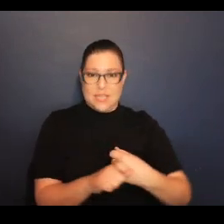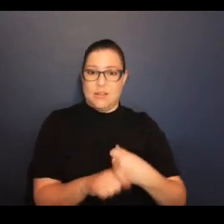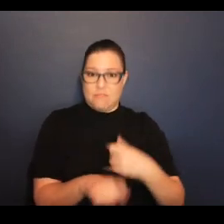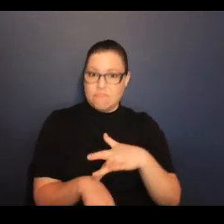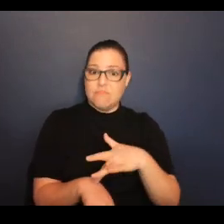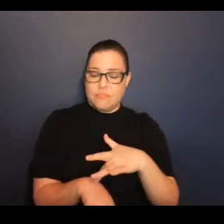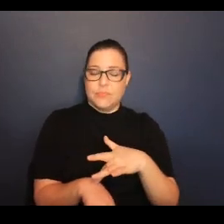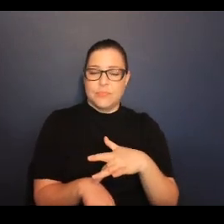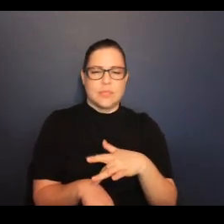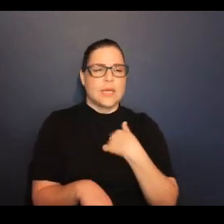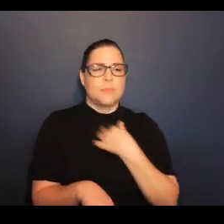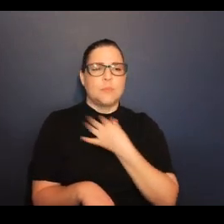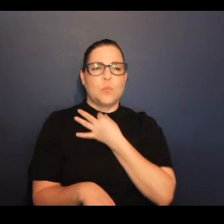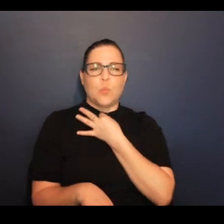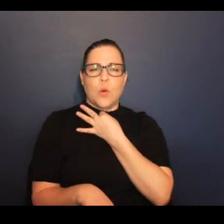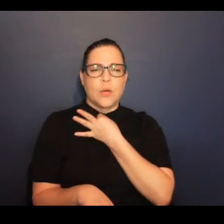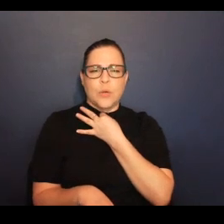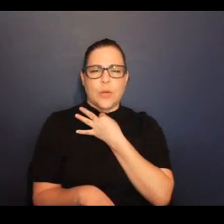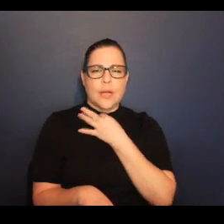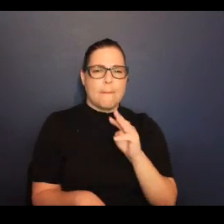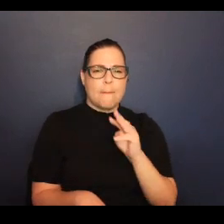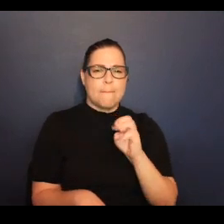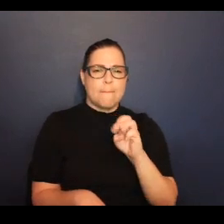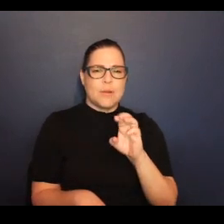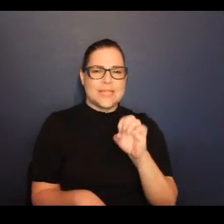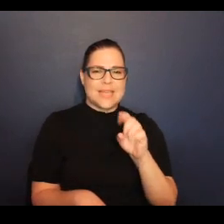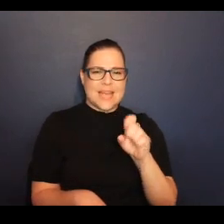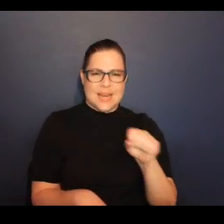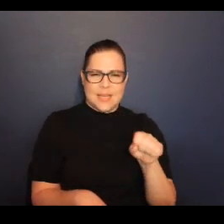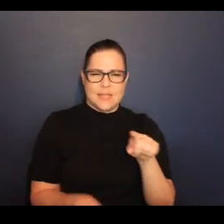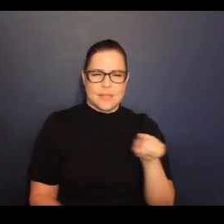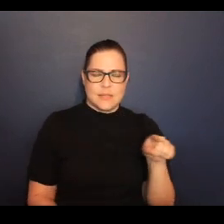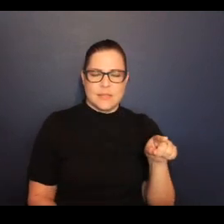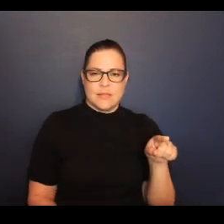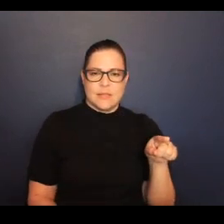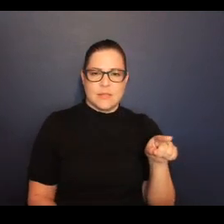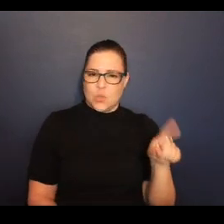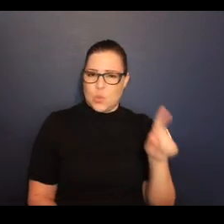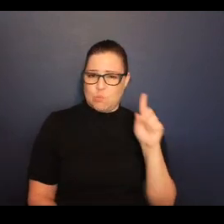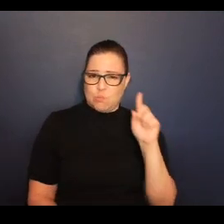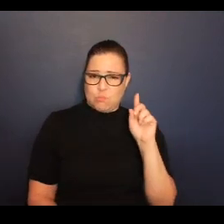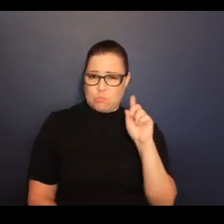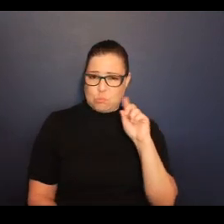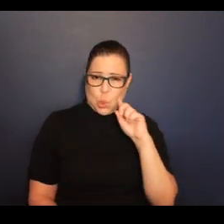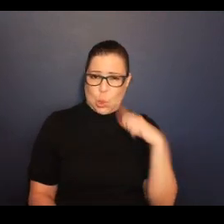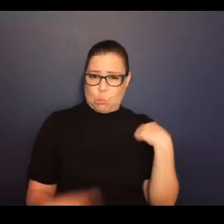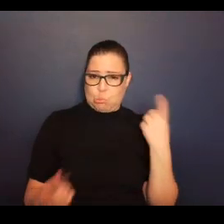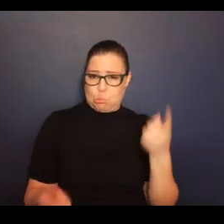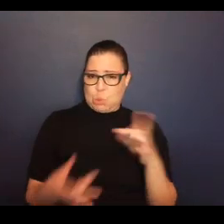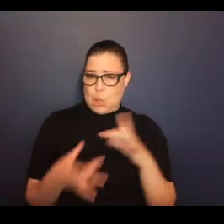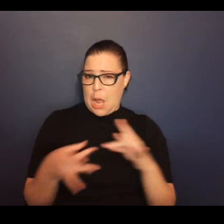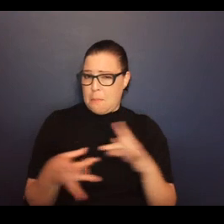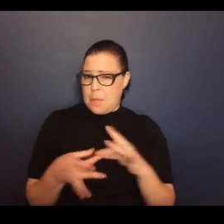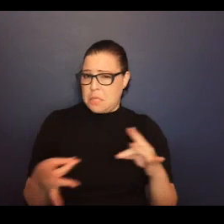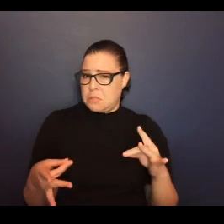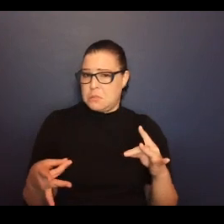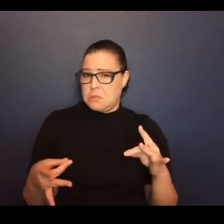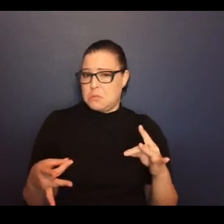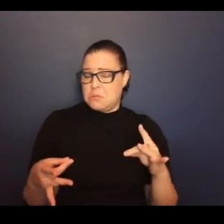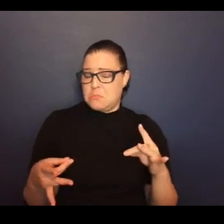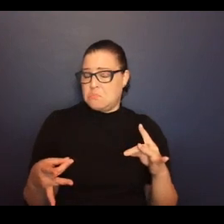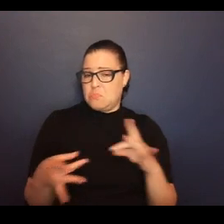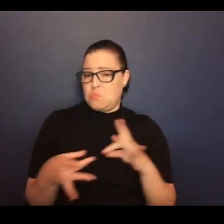wondering, Mercedes, did we get any, have you heard any comments about that